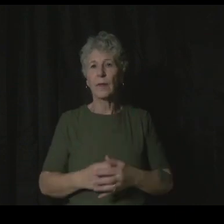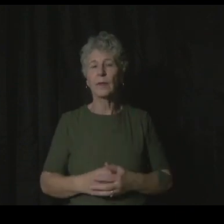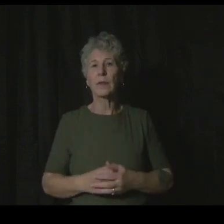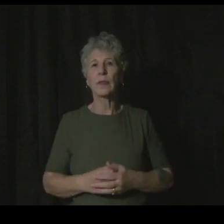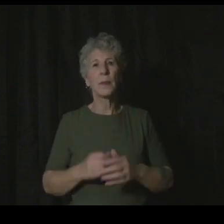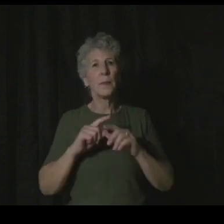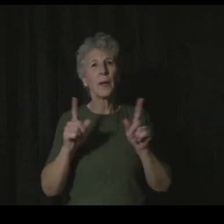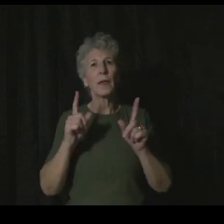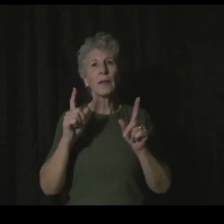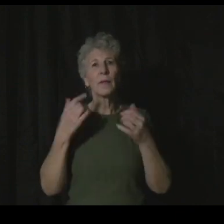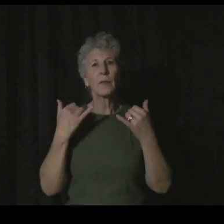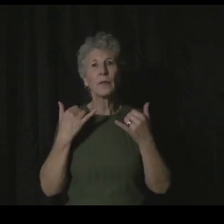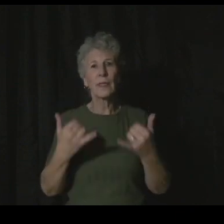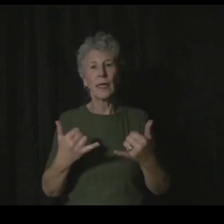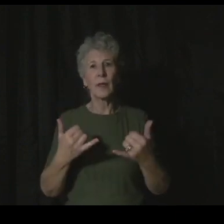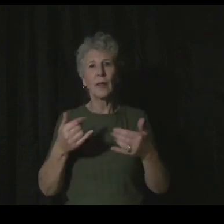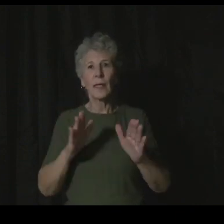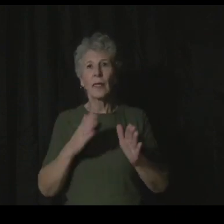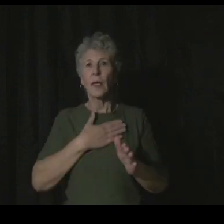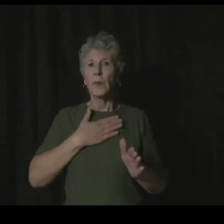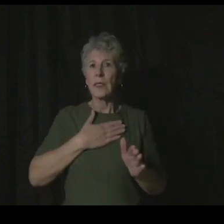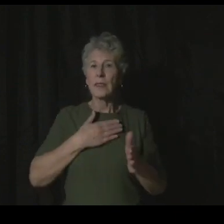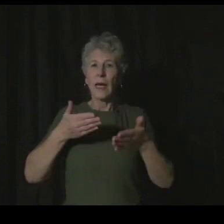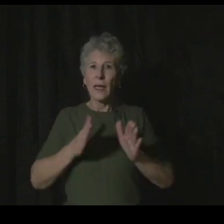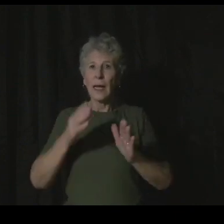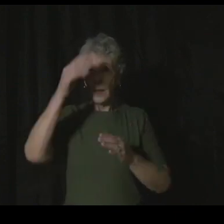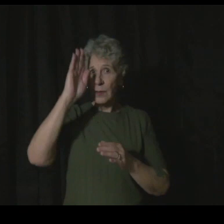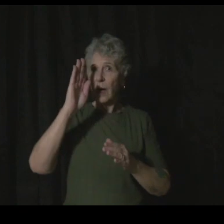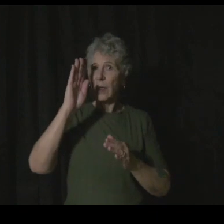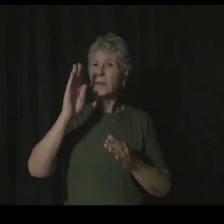But for now, let us please let God be God.